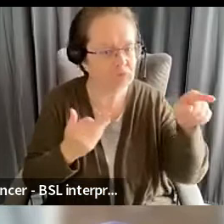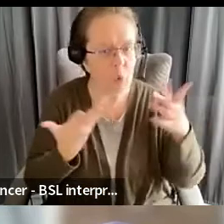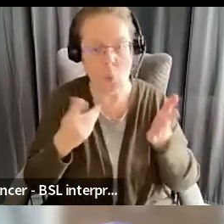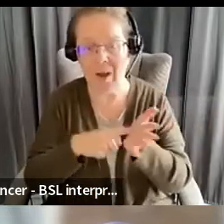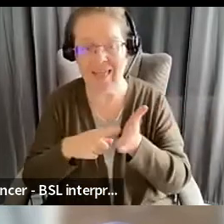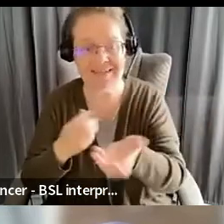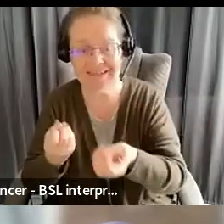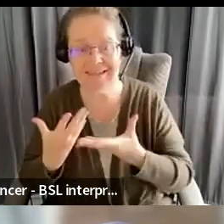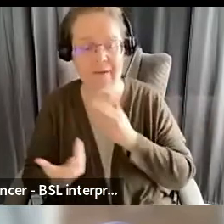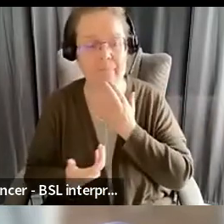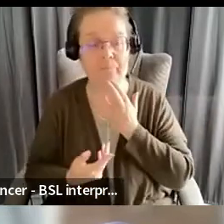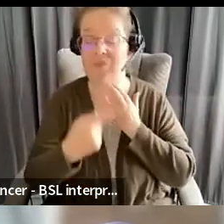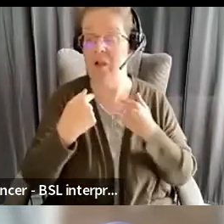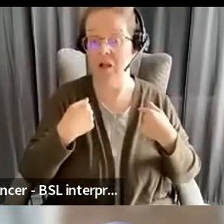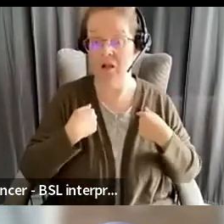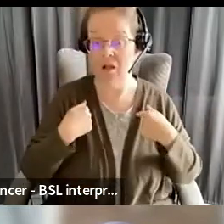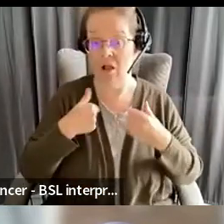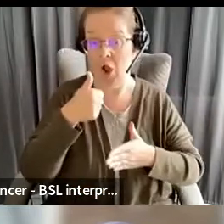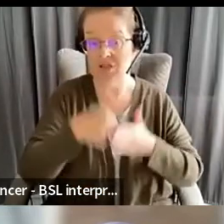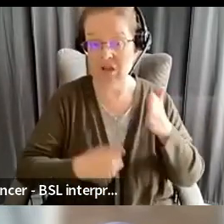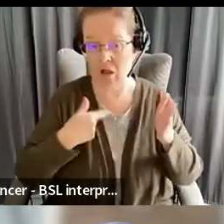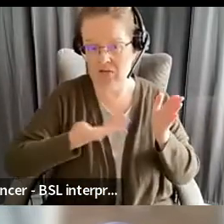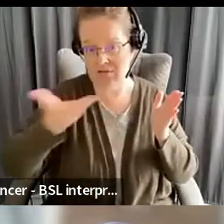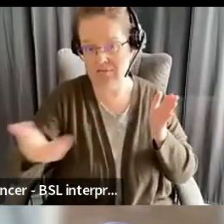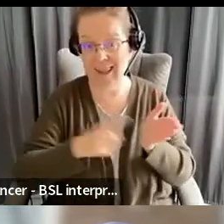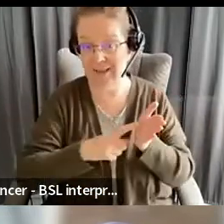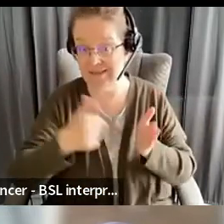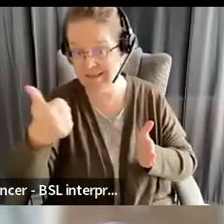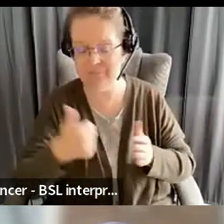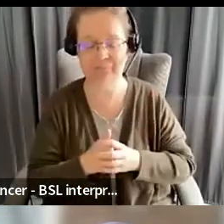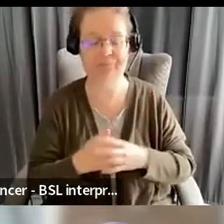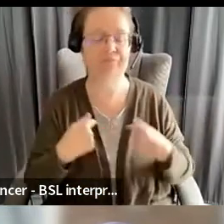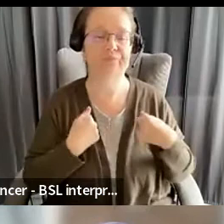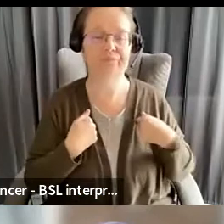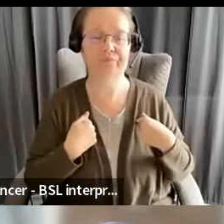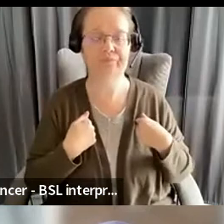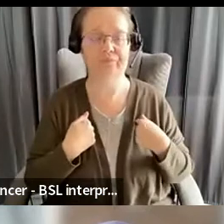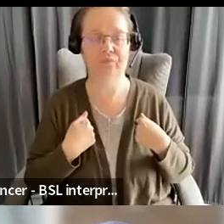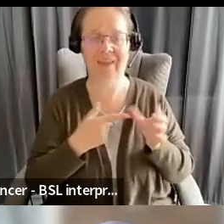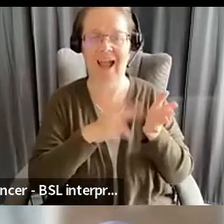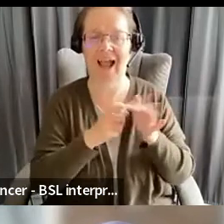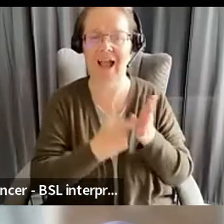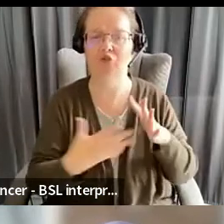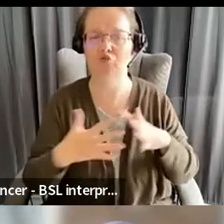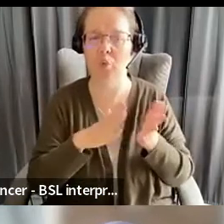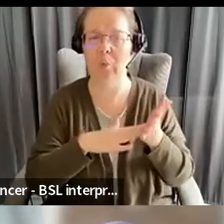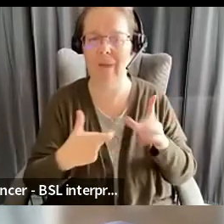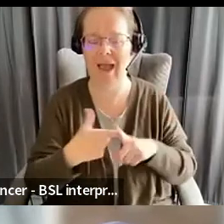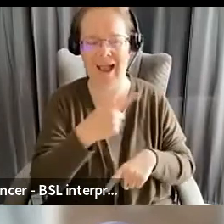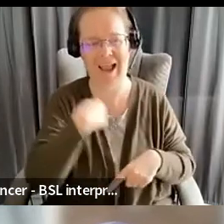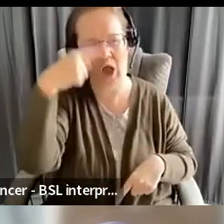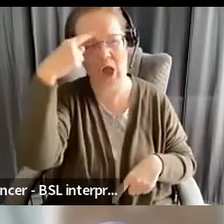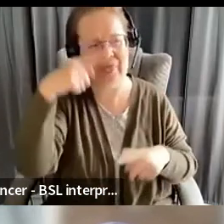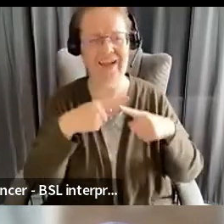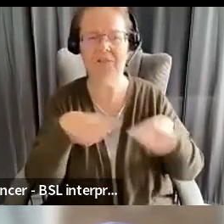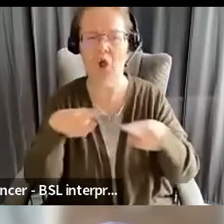Yeah, I mean, I'll start, Lindsay, if that's okay. So, I think, not just disability, but I think diversity